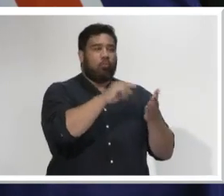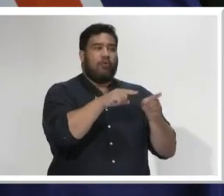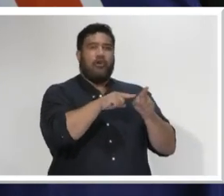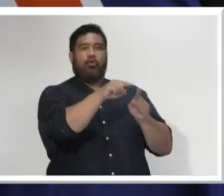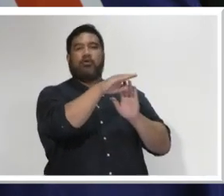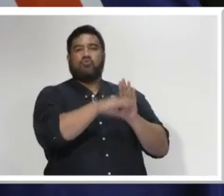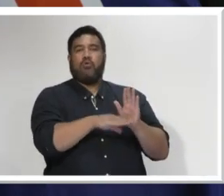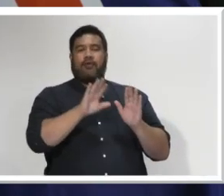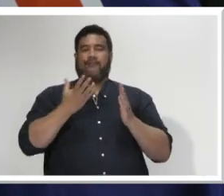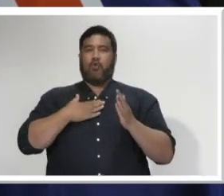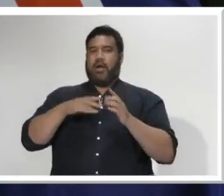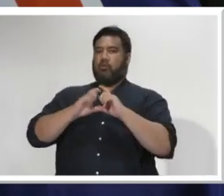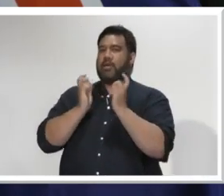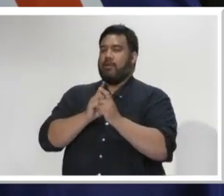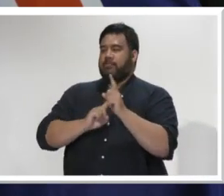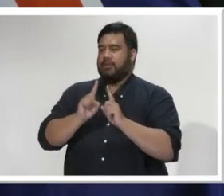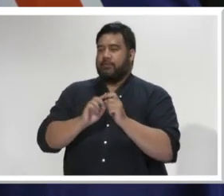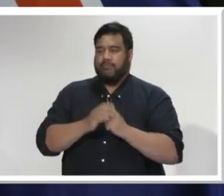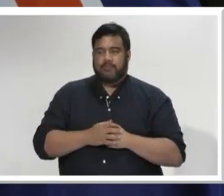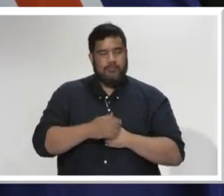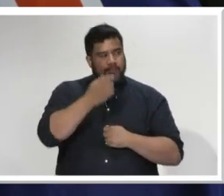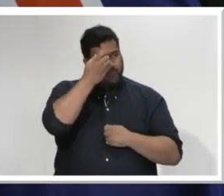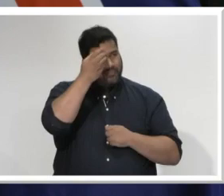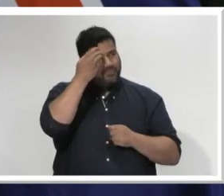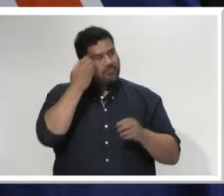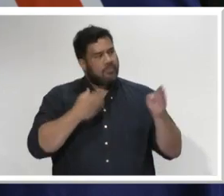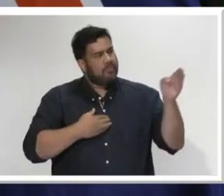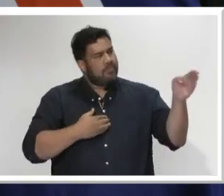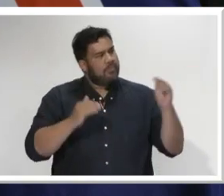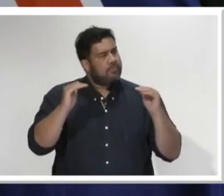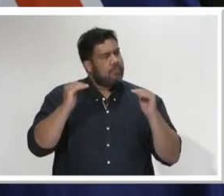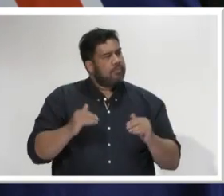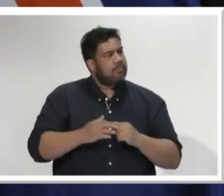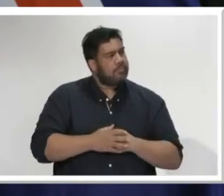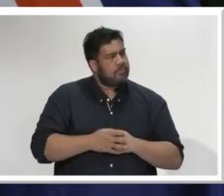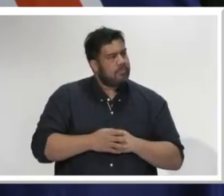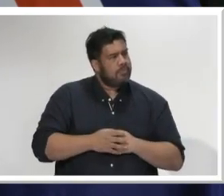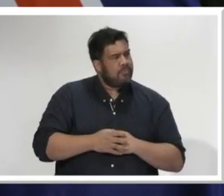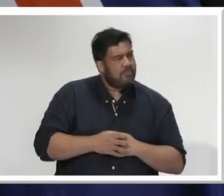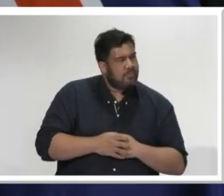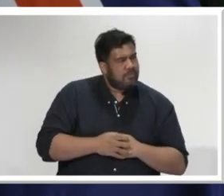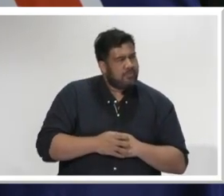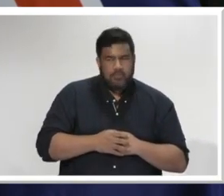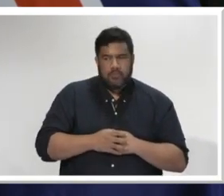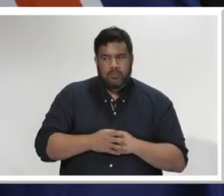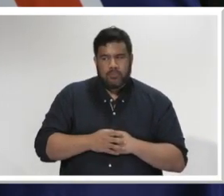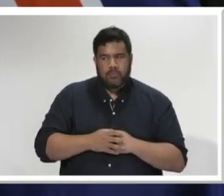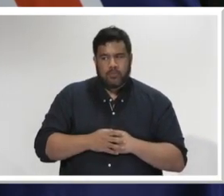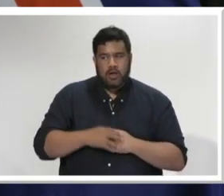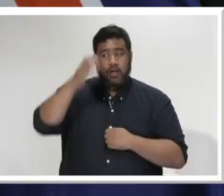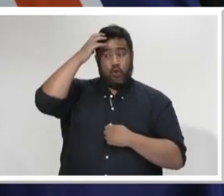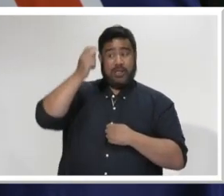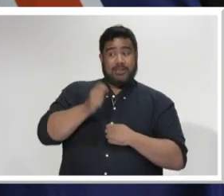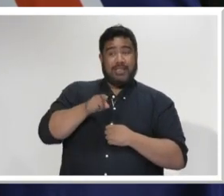Down the back. Queenstown has been a sort of hot spot for a while now. Why is it? What changed to lead to the opening of this